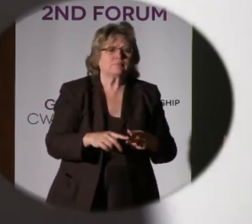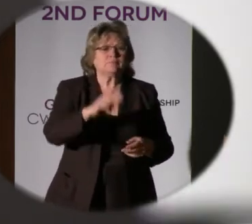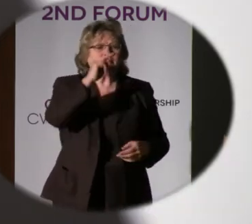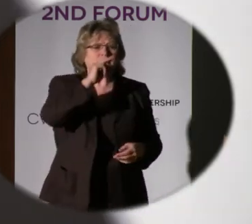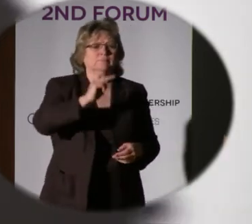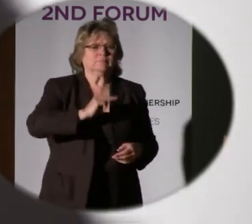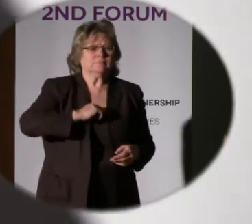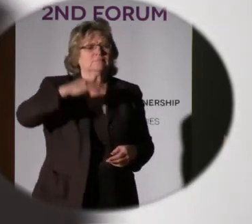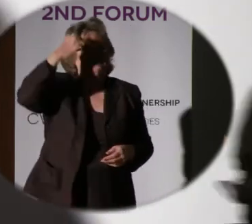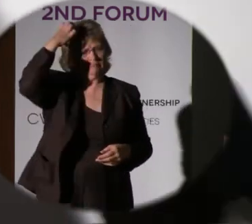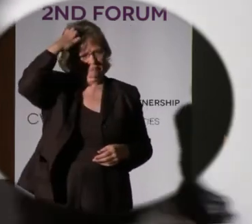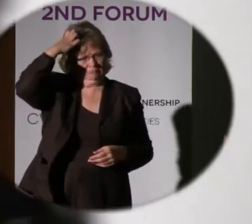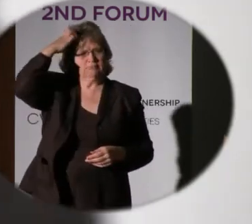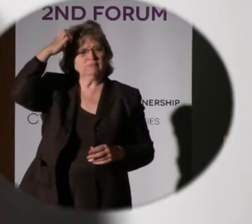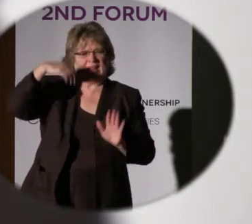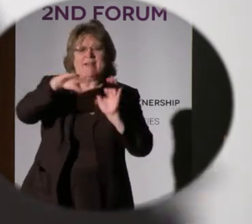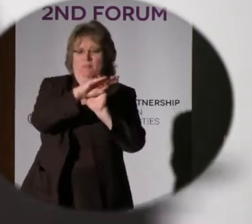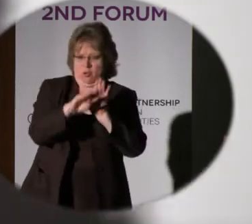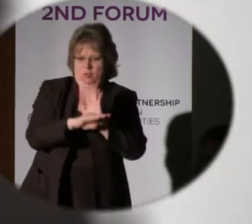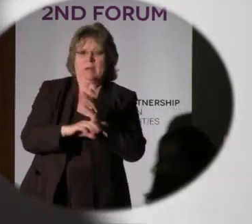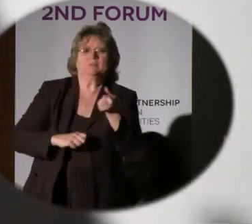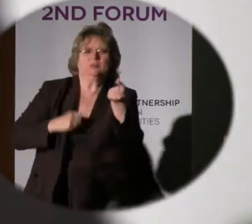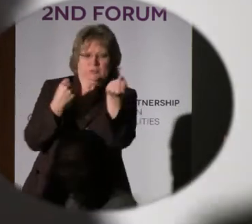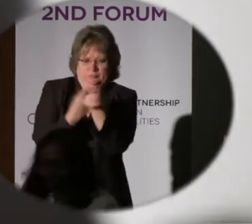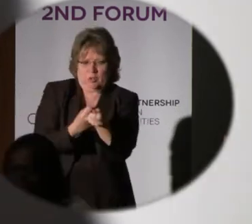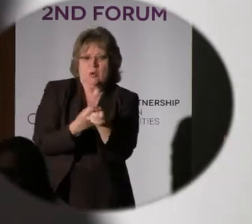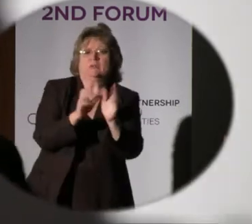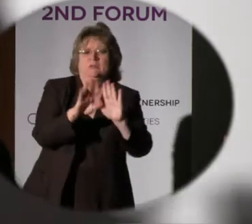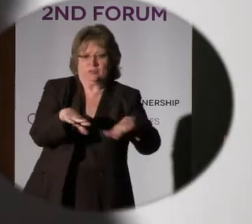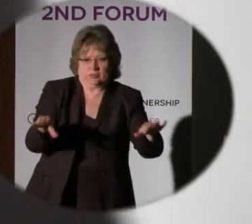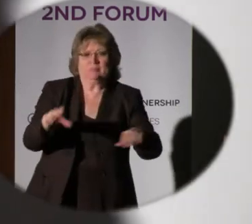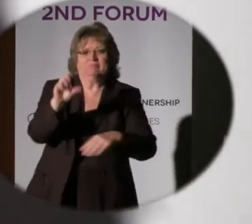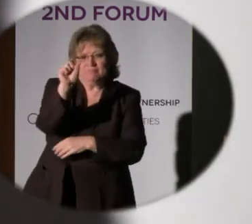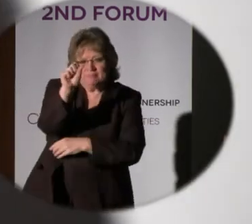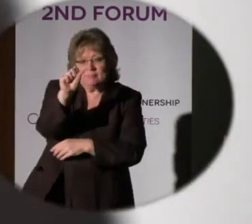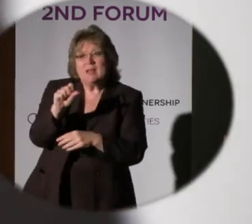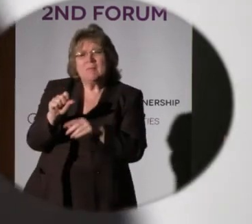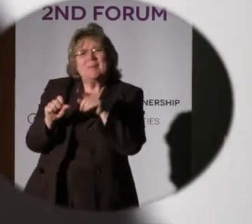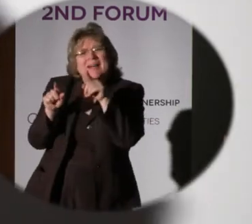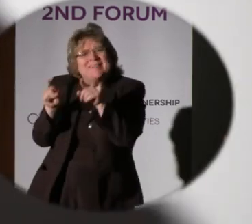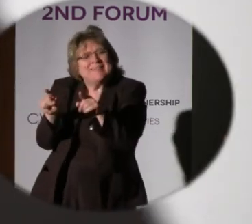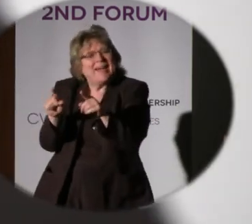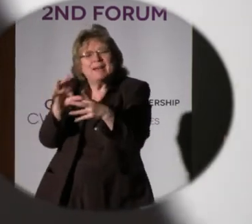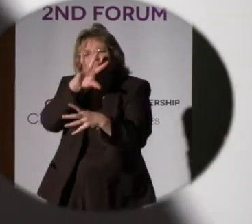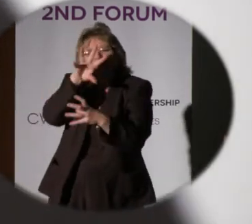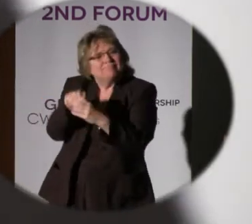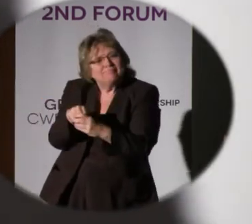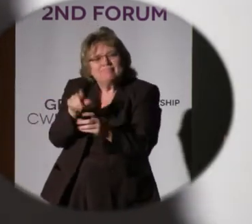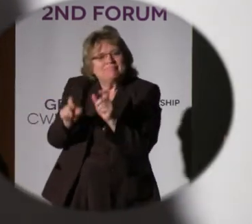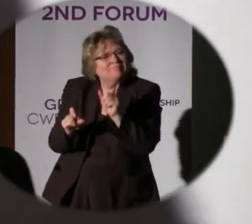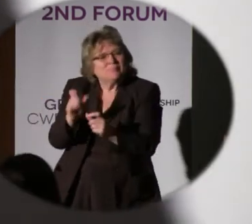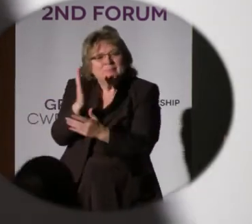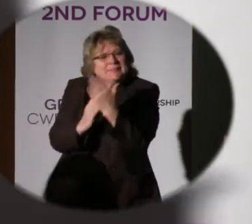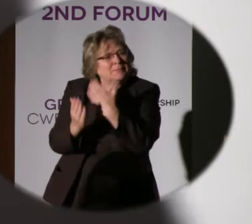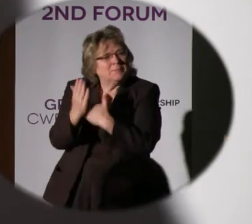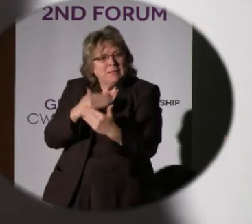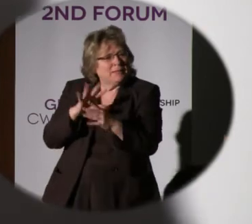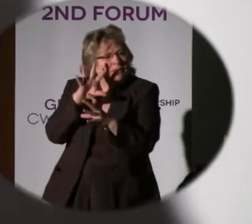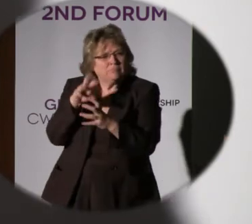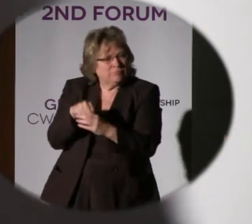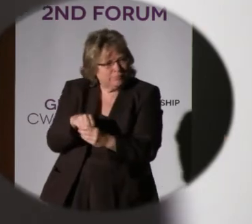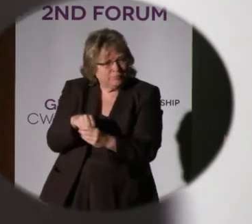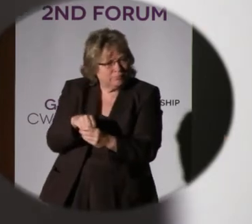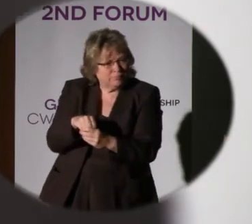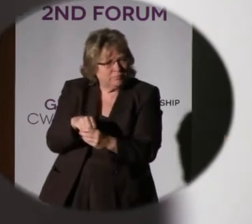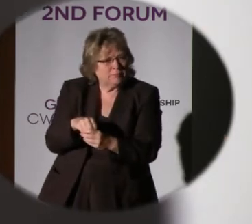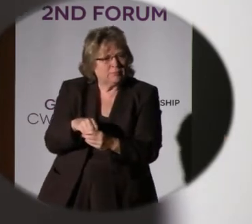Regarding the partnership, Vietnam has had close cooperation with the various partners on the child